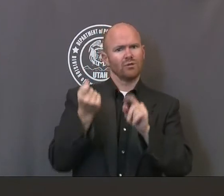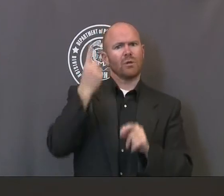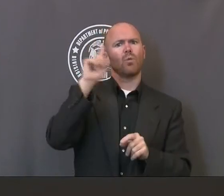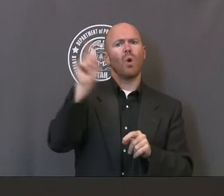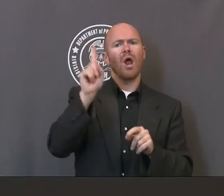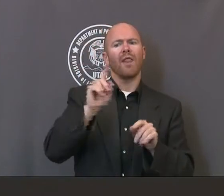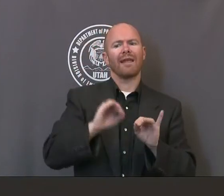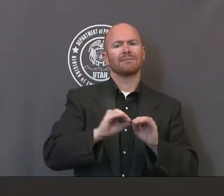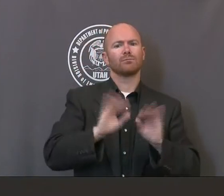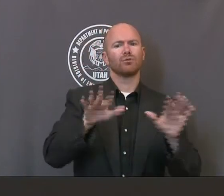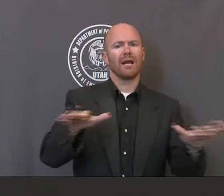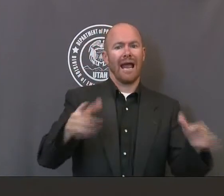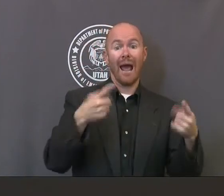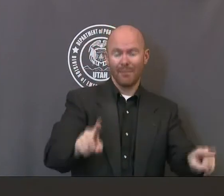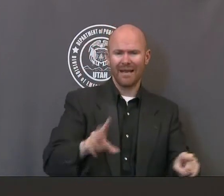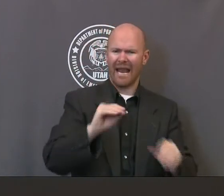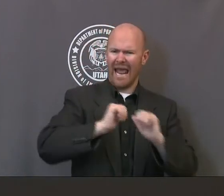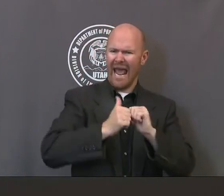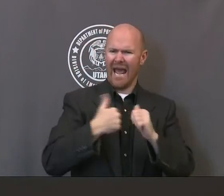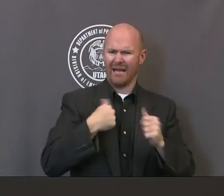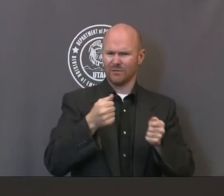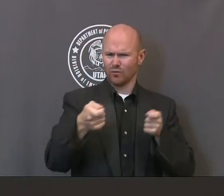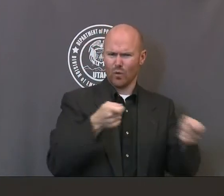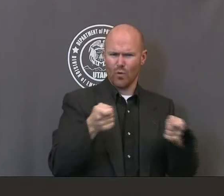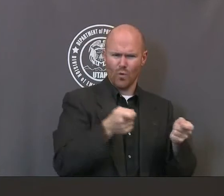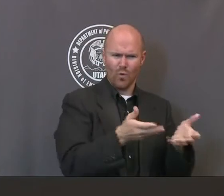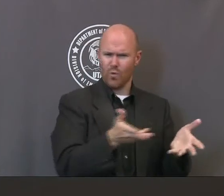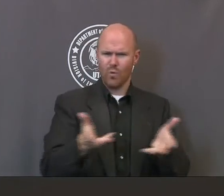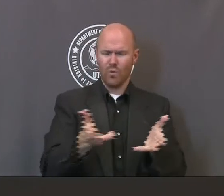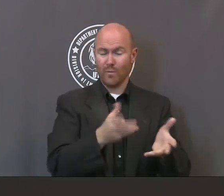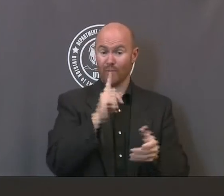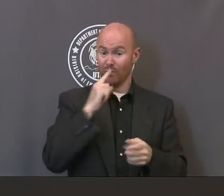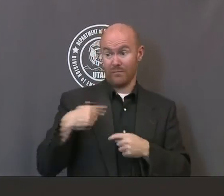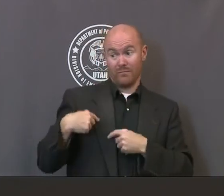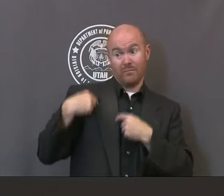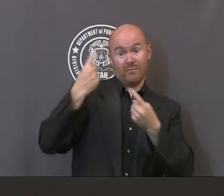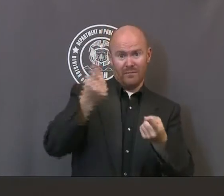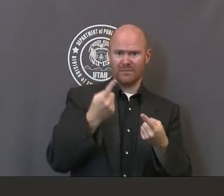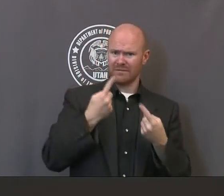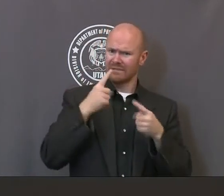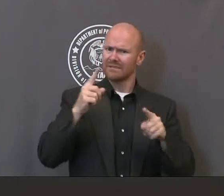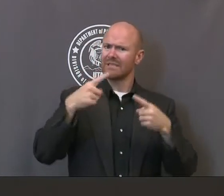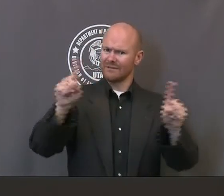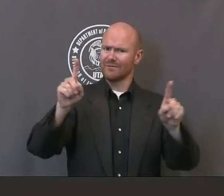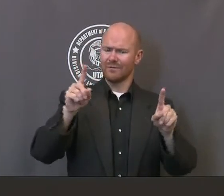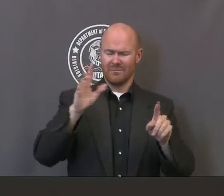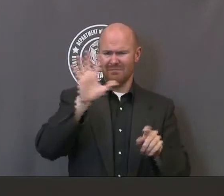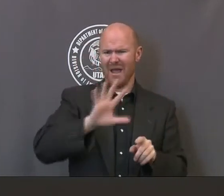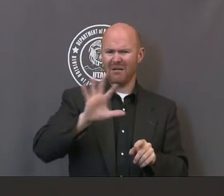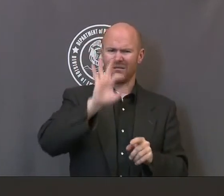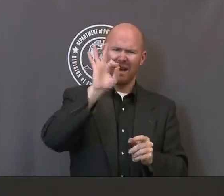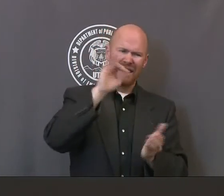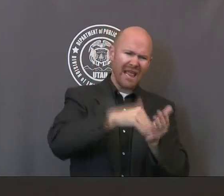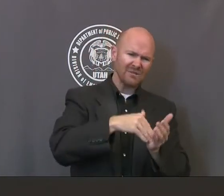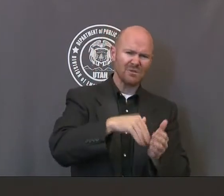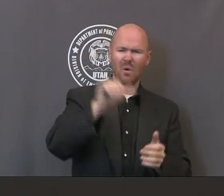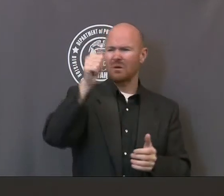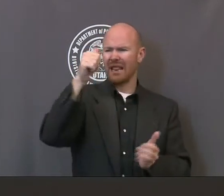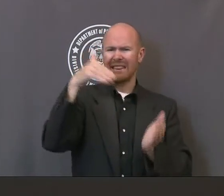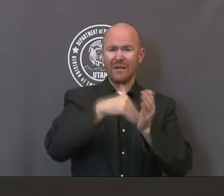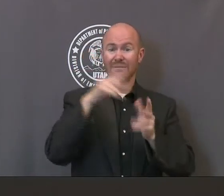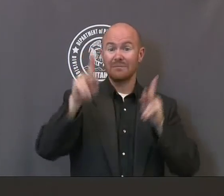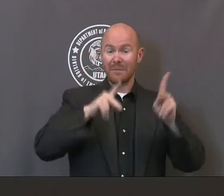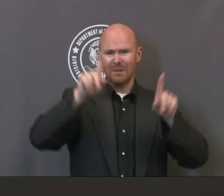is happening and what we need to do to control it. We've been really successful over the past several weeks. You know, we're up to 10,000 people being tested every single